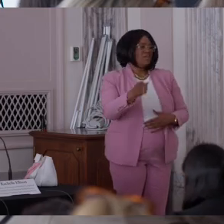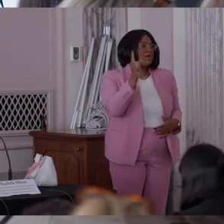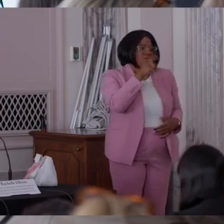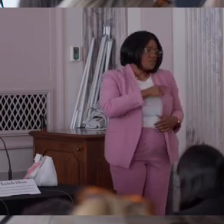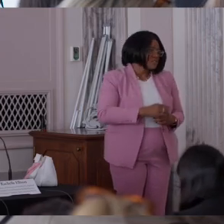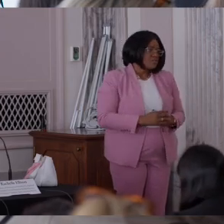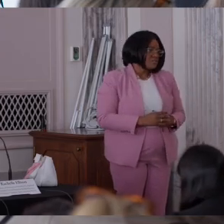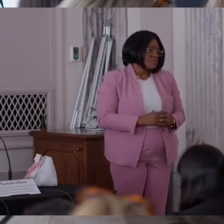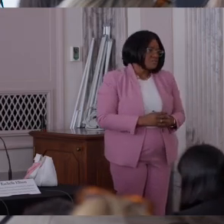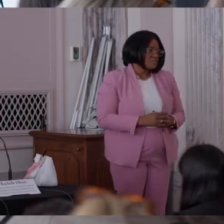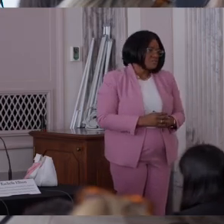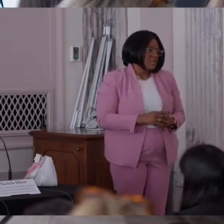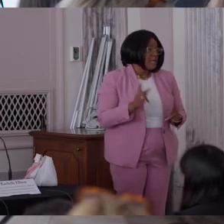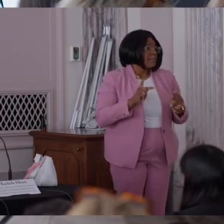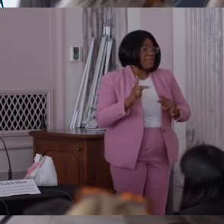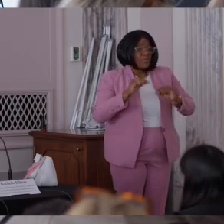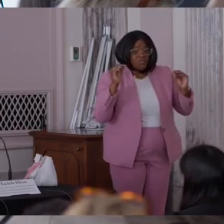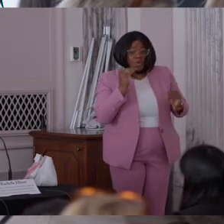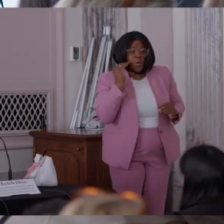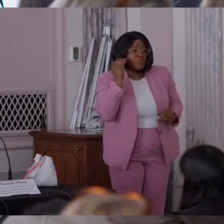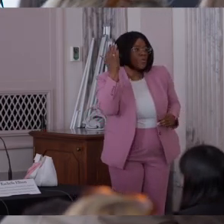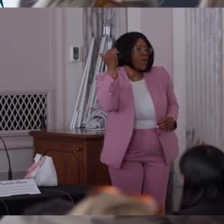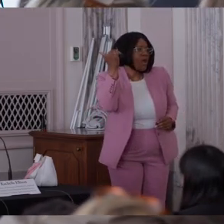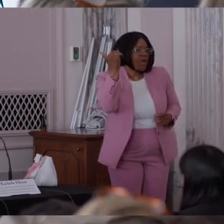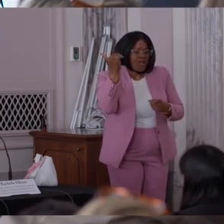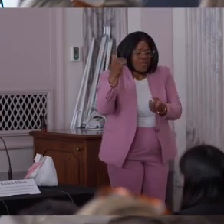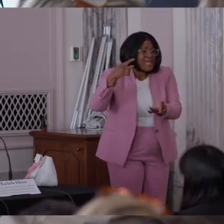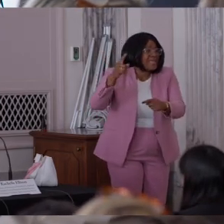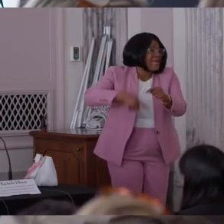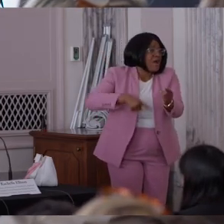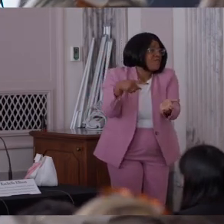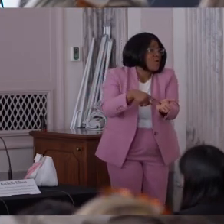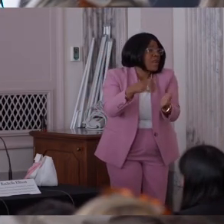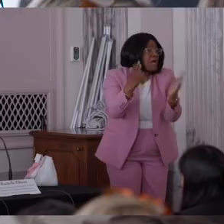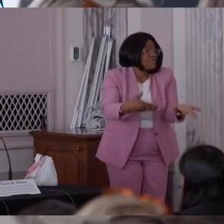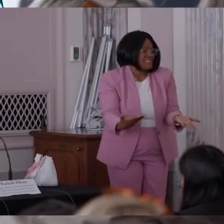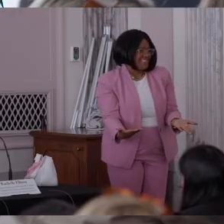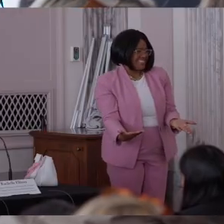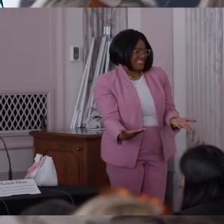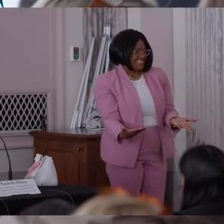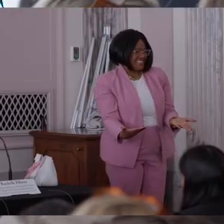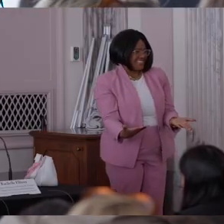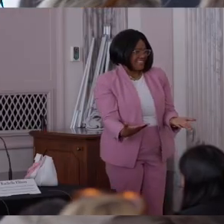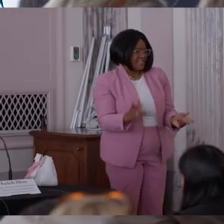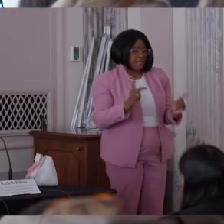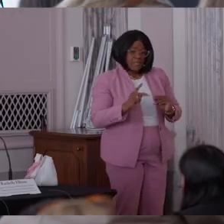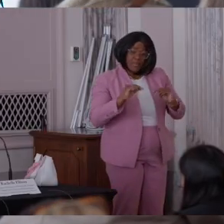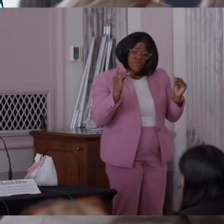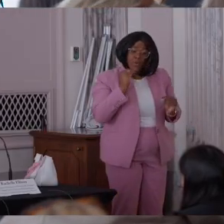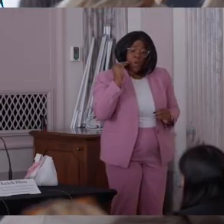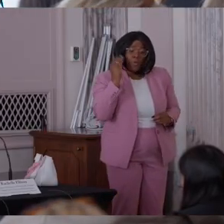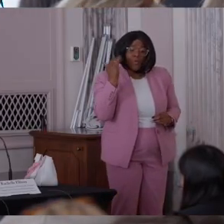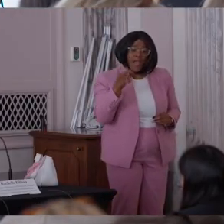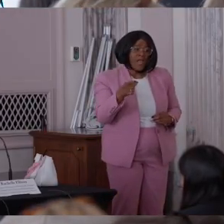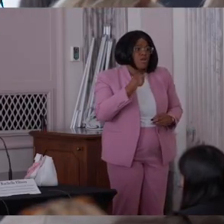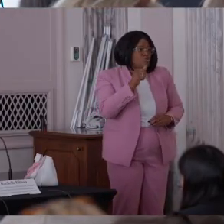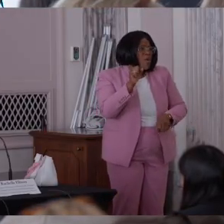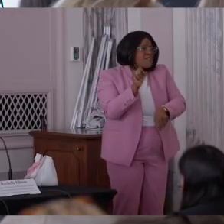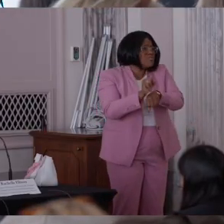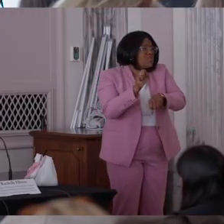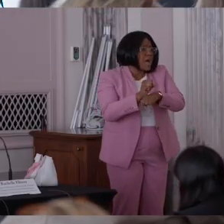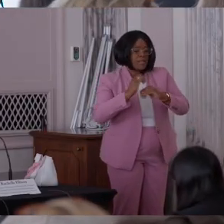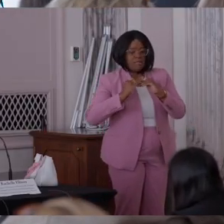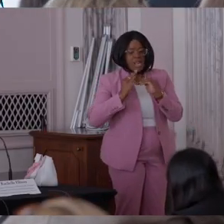false narrative. People are homeless because they can't afford housing. People are homeless because they don't have jobs that pay